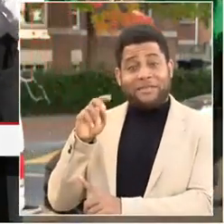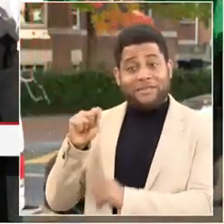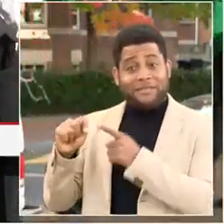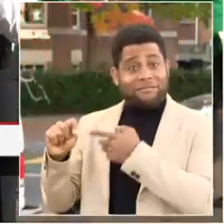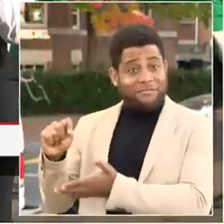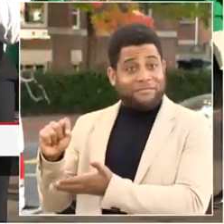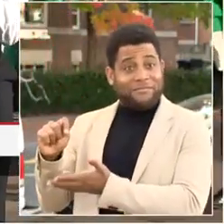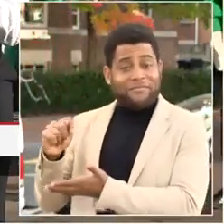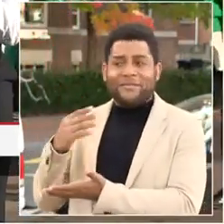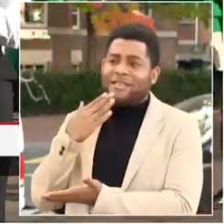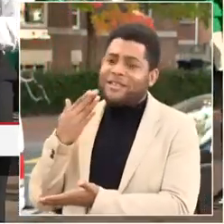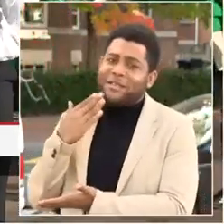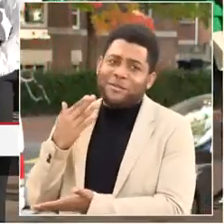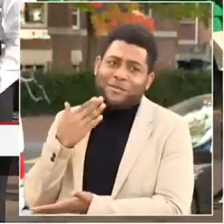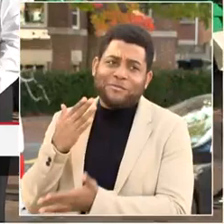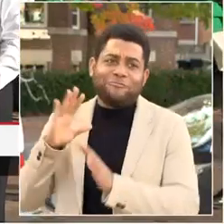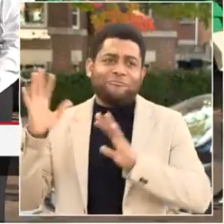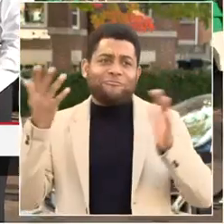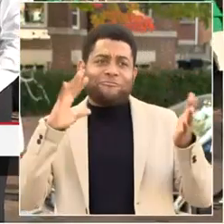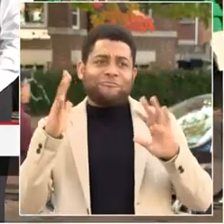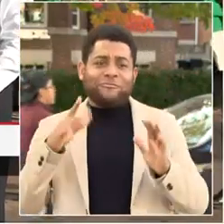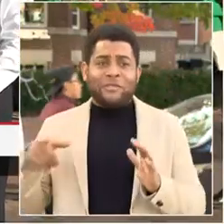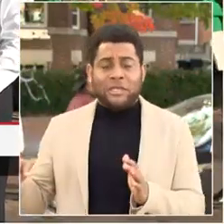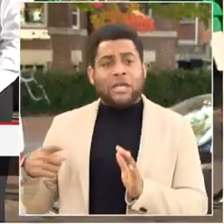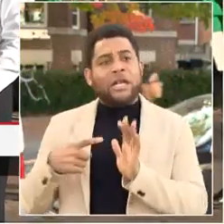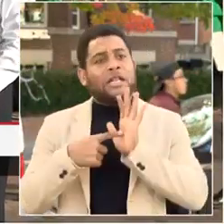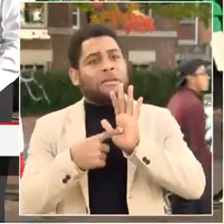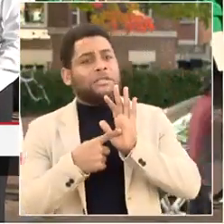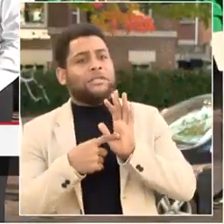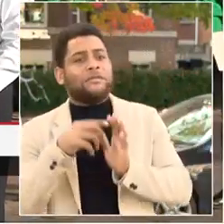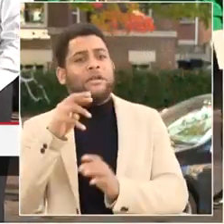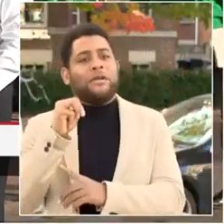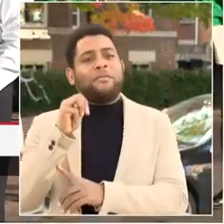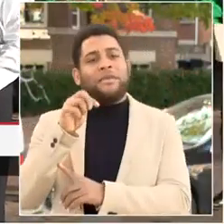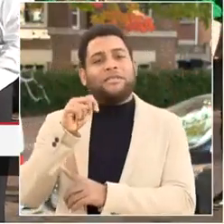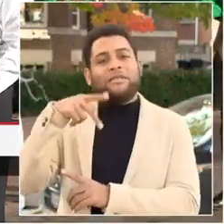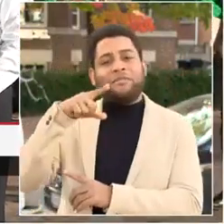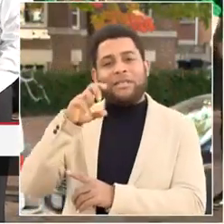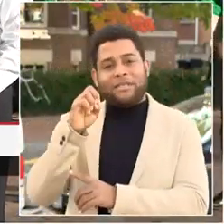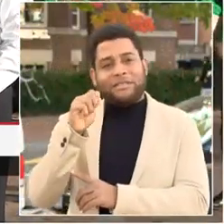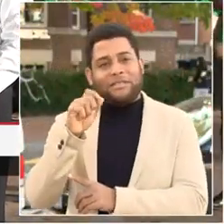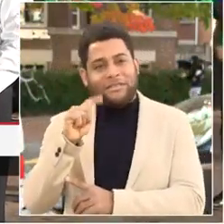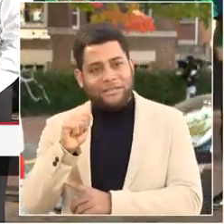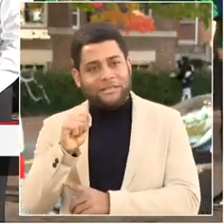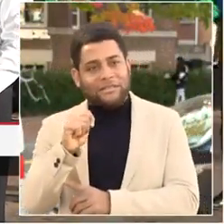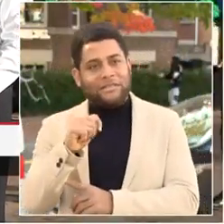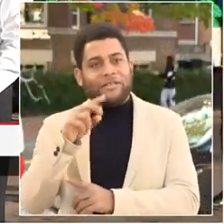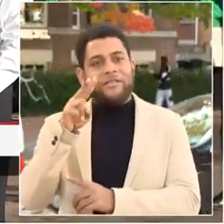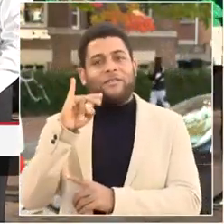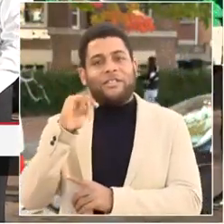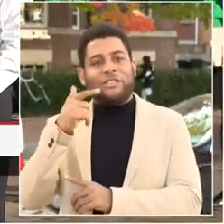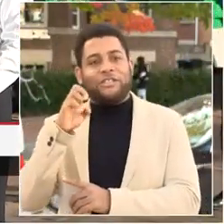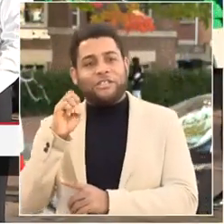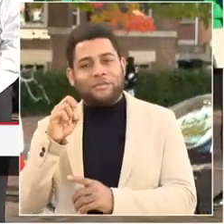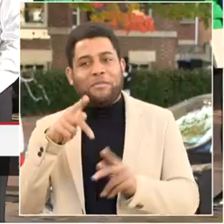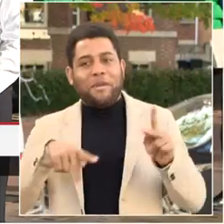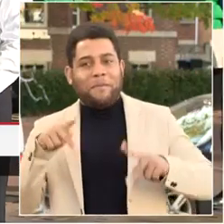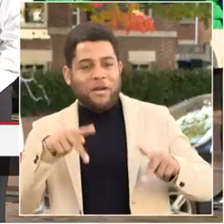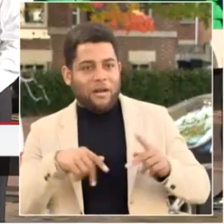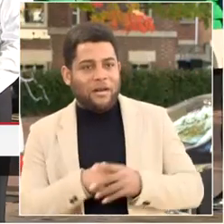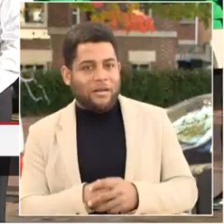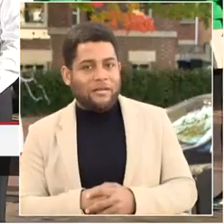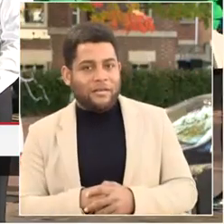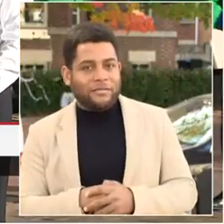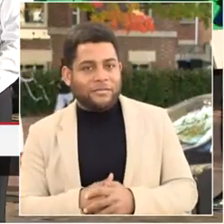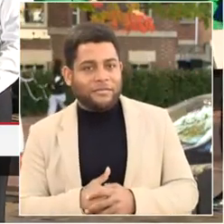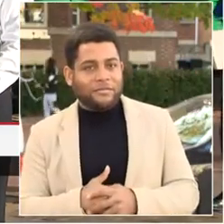Representing all of the Mount Pleasant villagers. And I am pleased to be here with members of